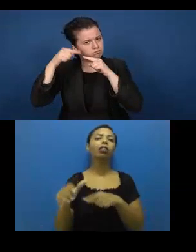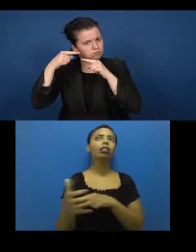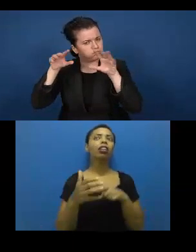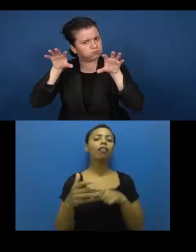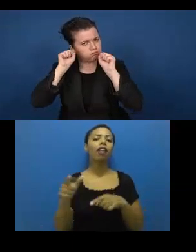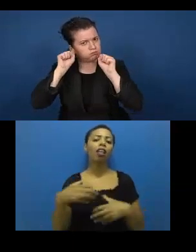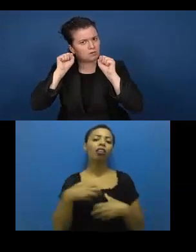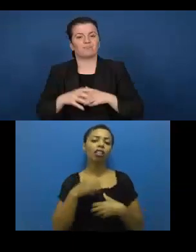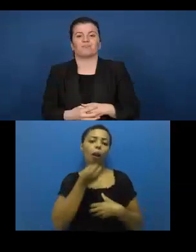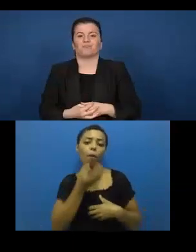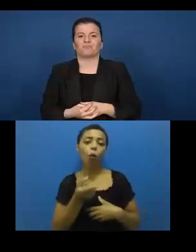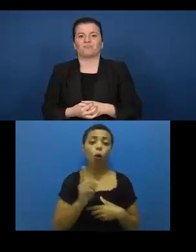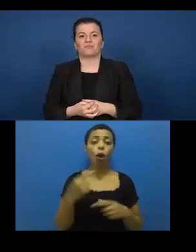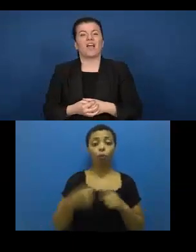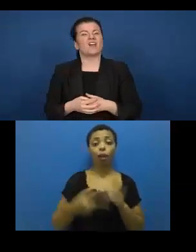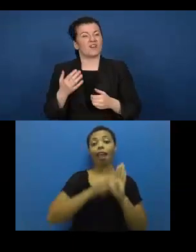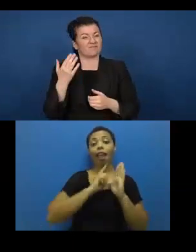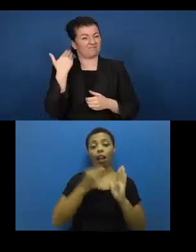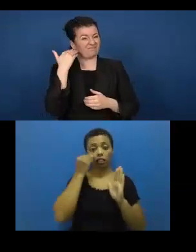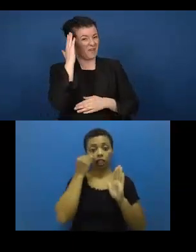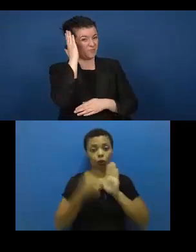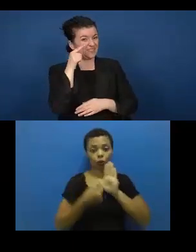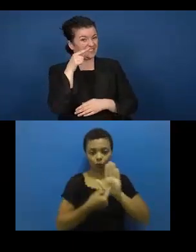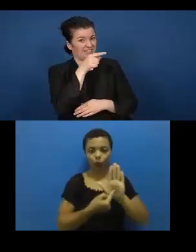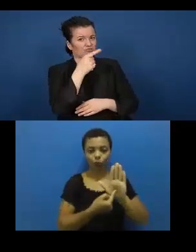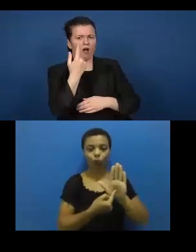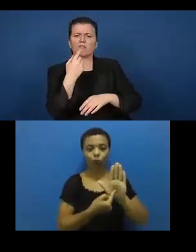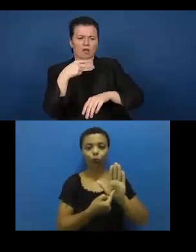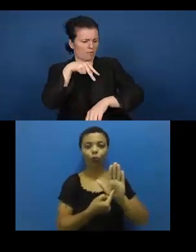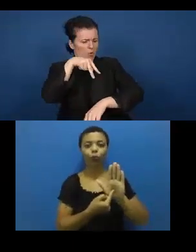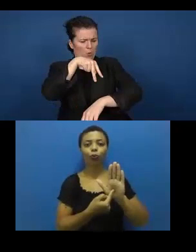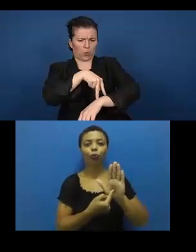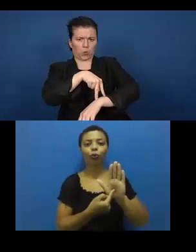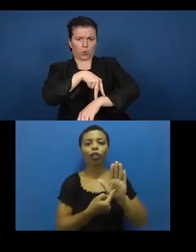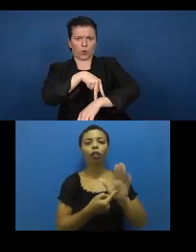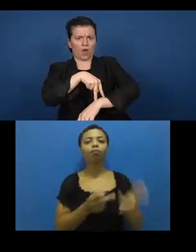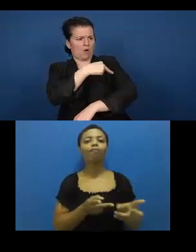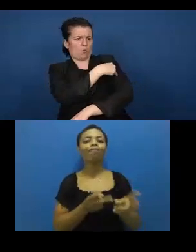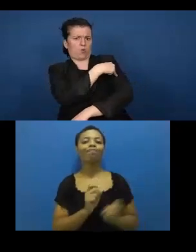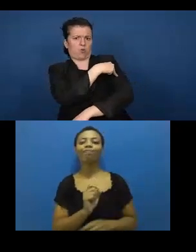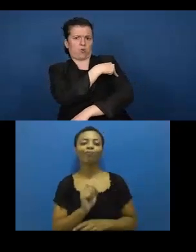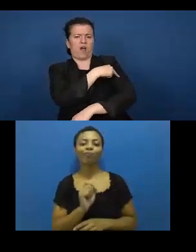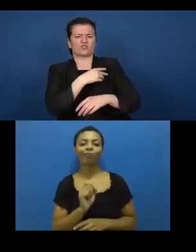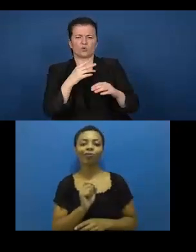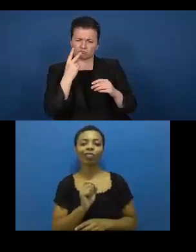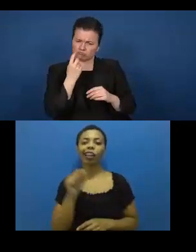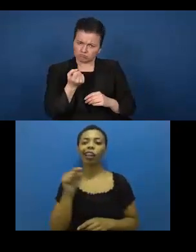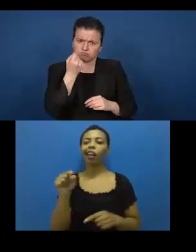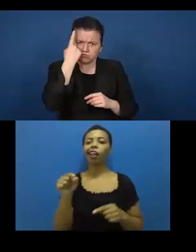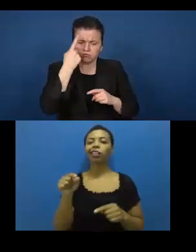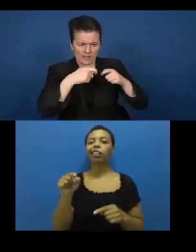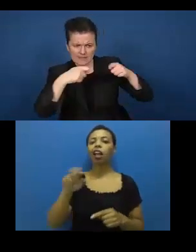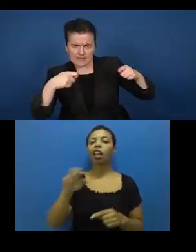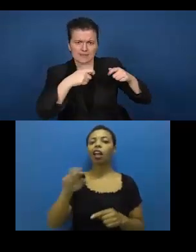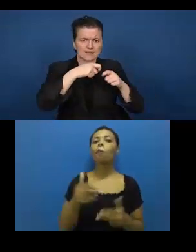previous presentation, haptic perception is often not veridical. So we would like to know